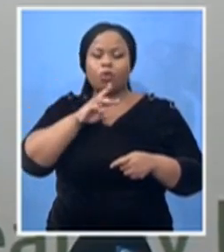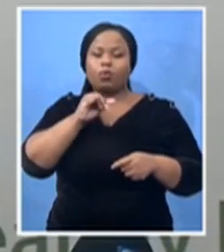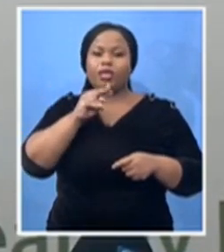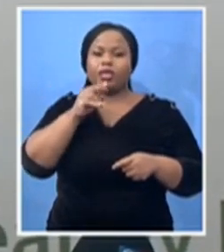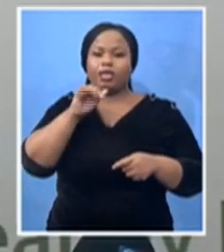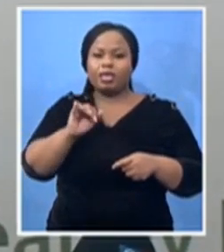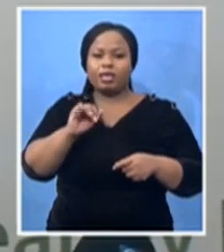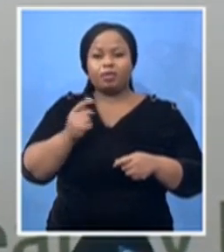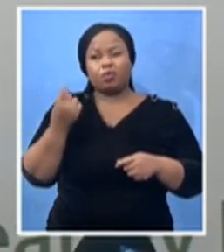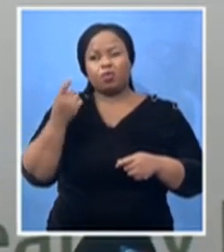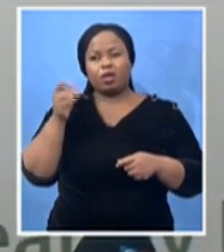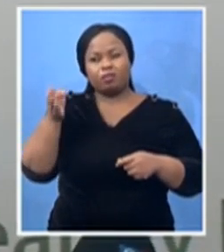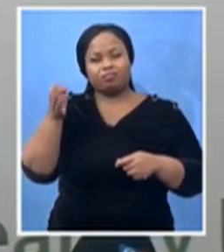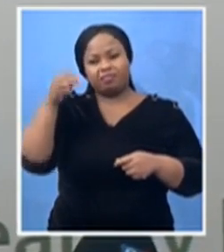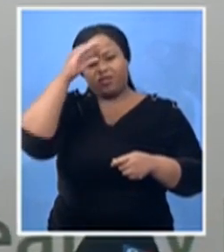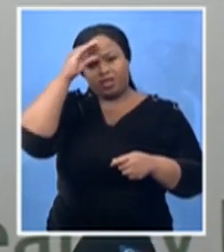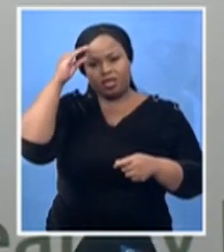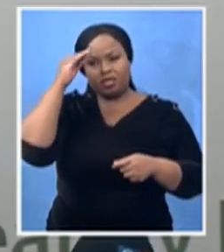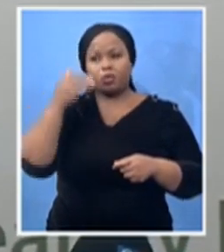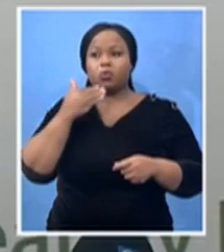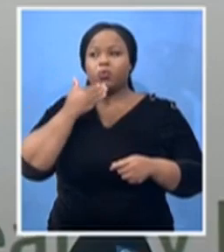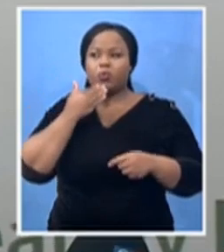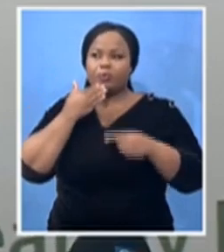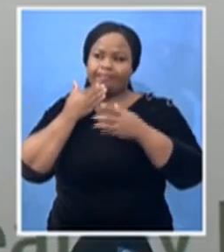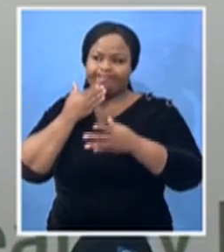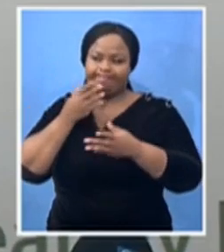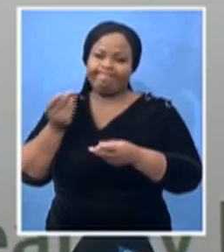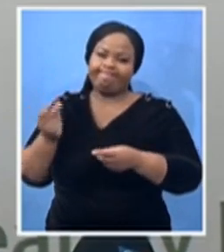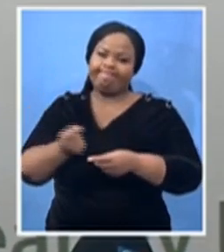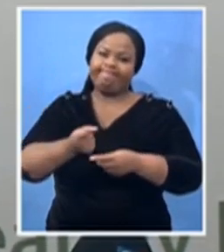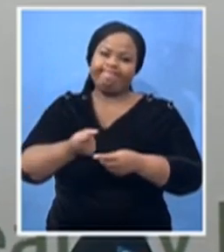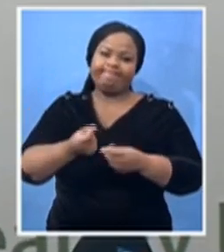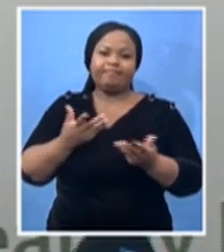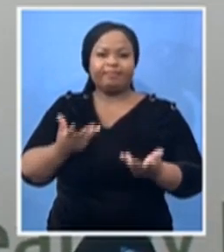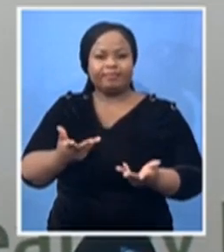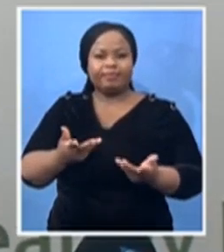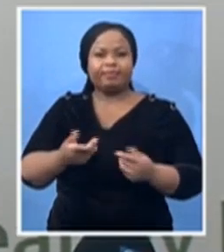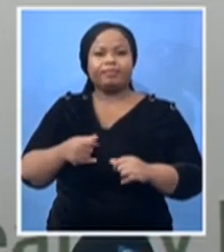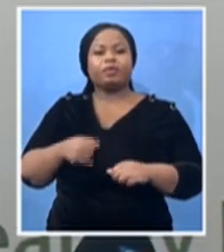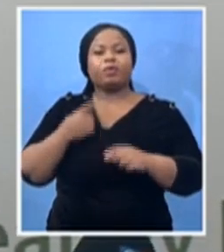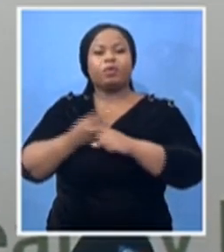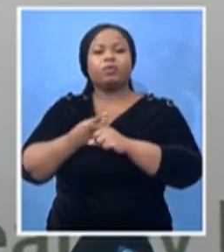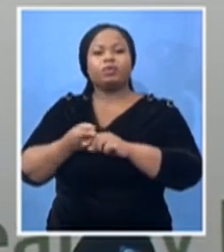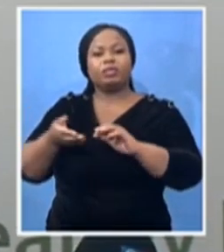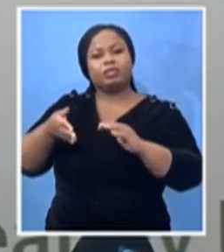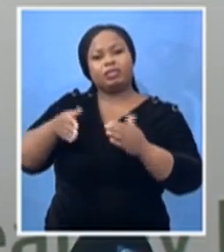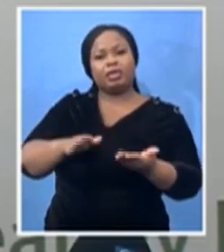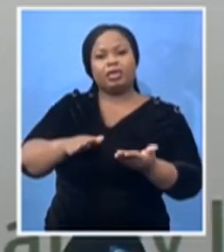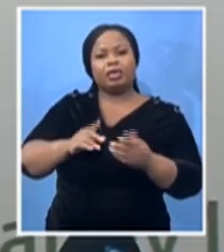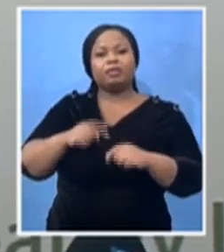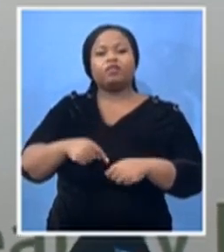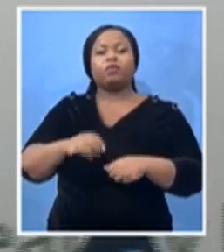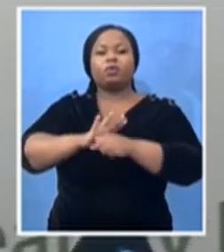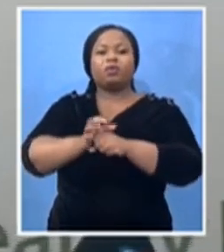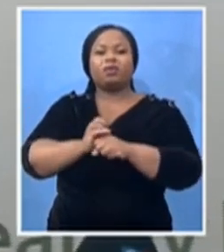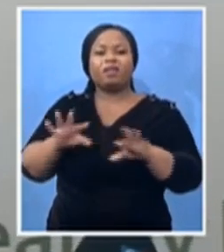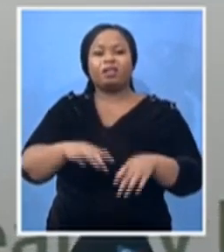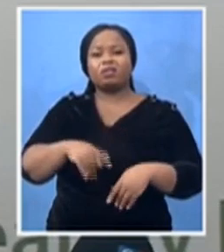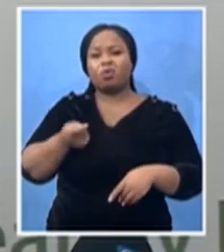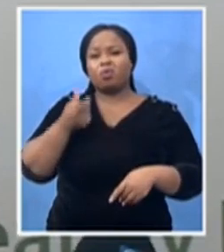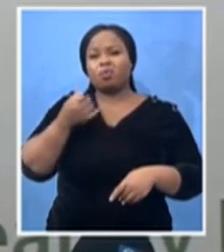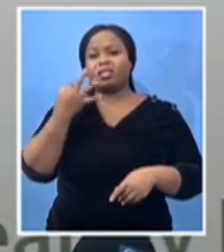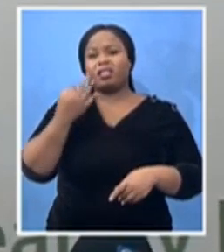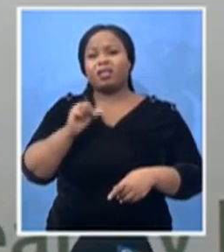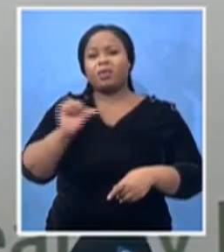fact, demised of the COVID. He's actually spent almost 3 weeks in hospital in